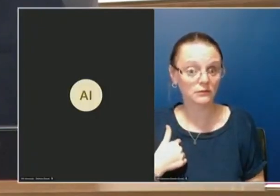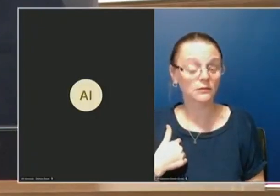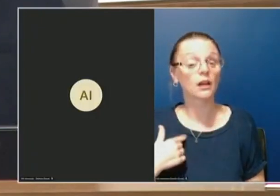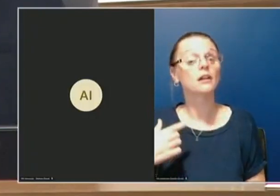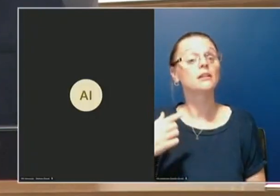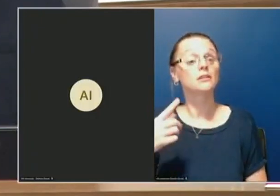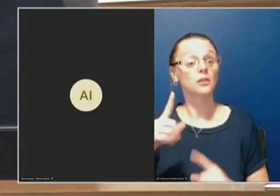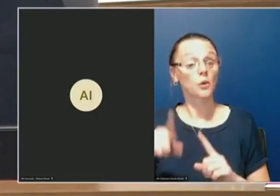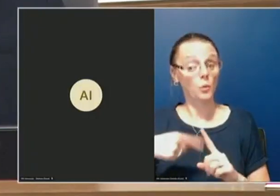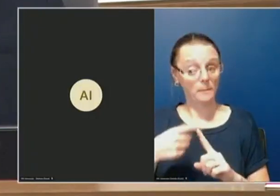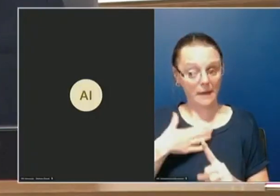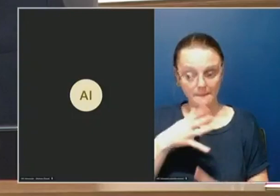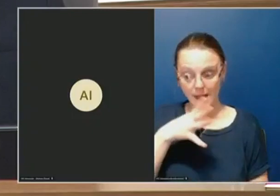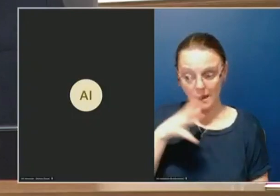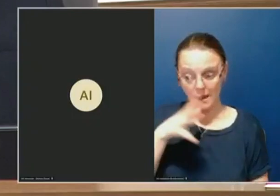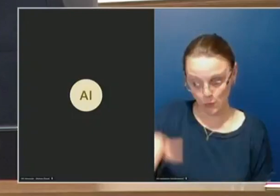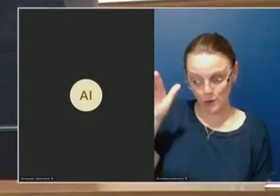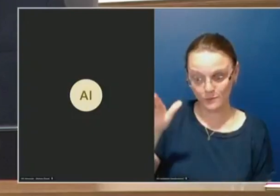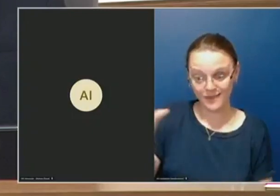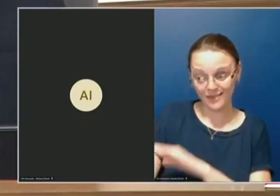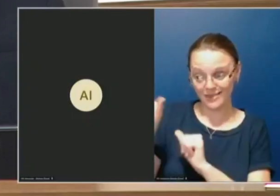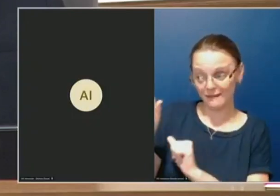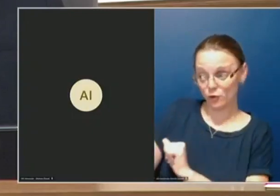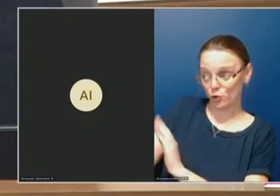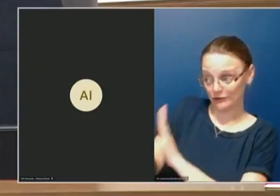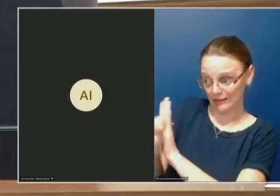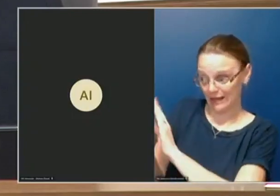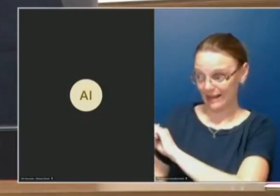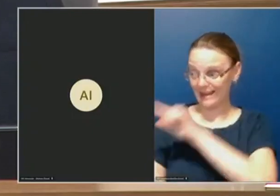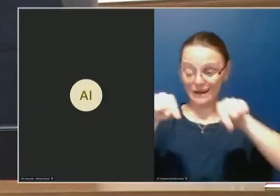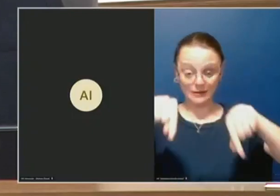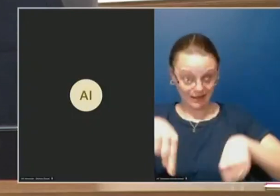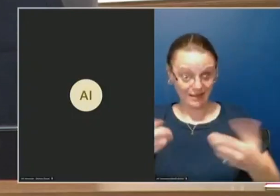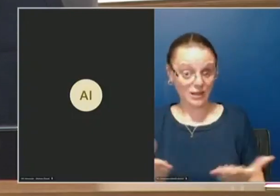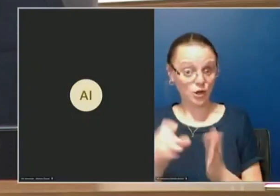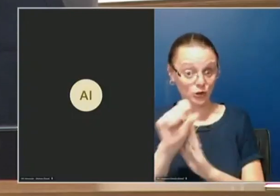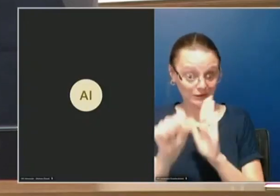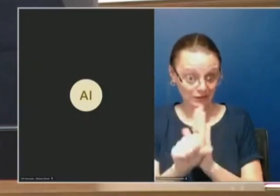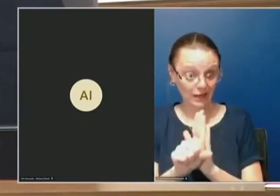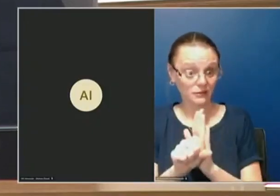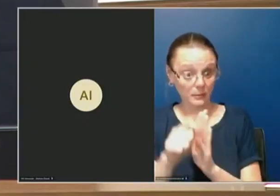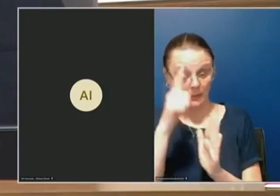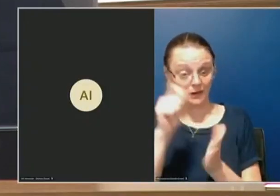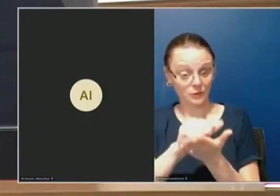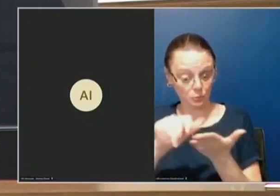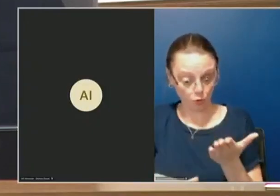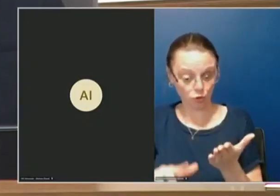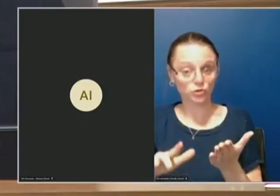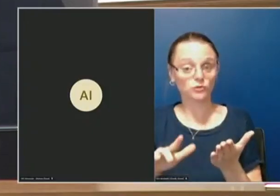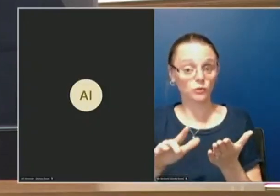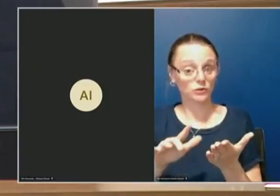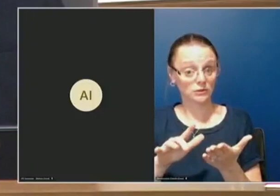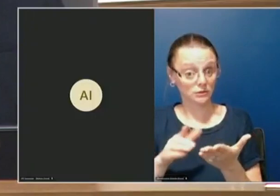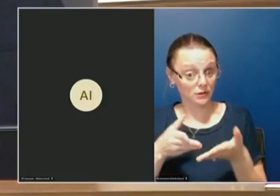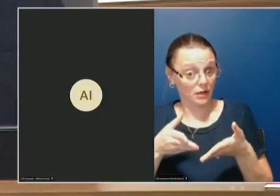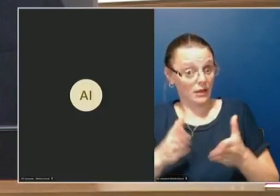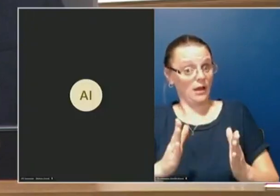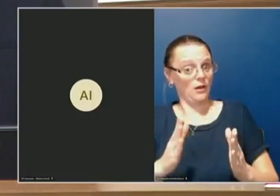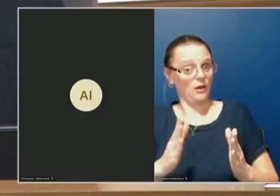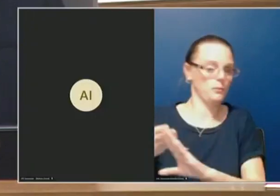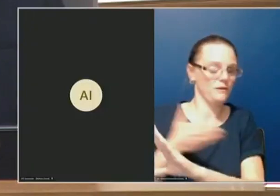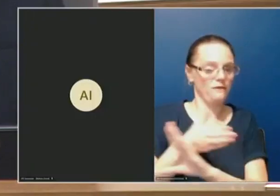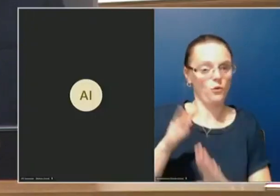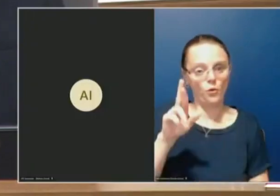abortions from her state when she was a teenager. It was legal in Oregon before her state. and before Roe v. Wade was in place.